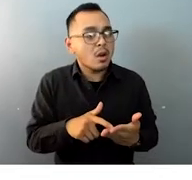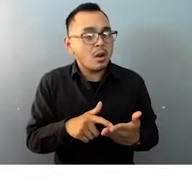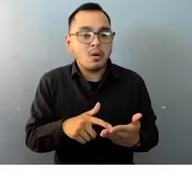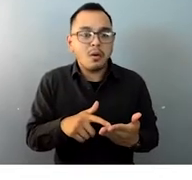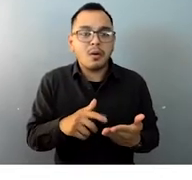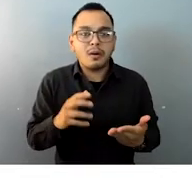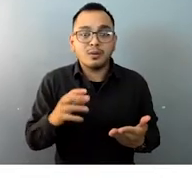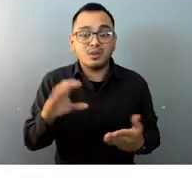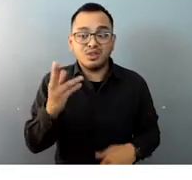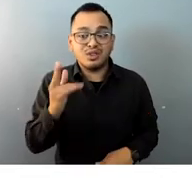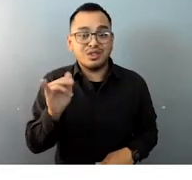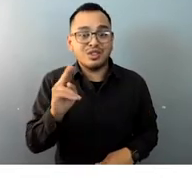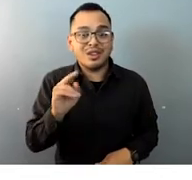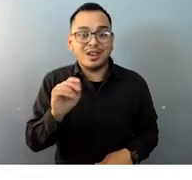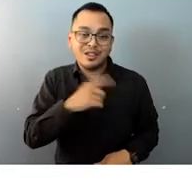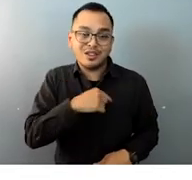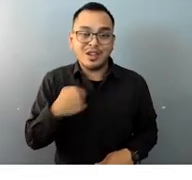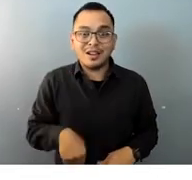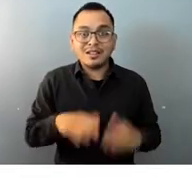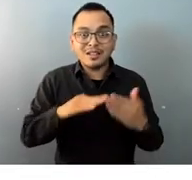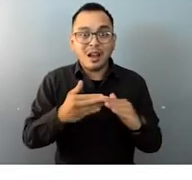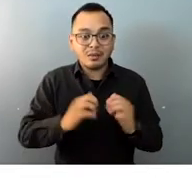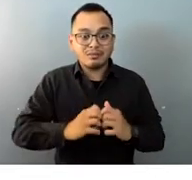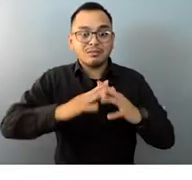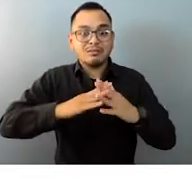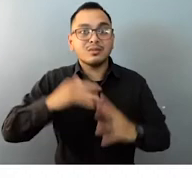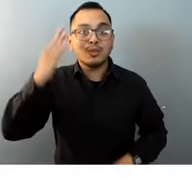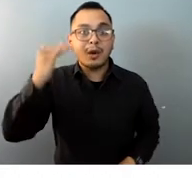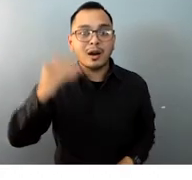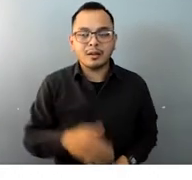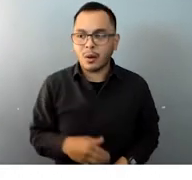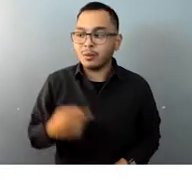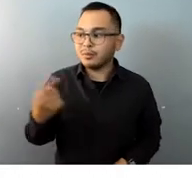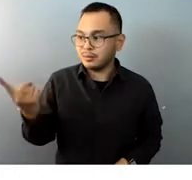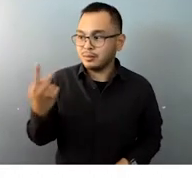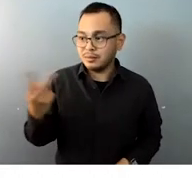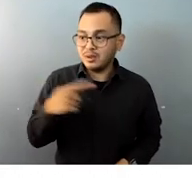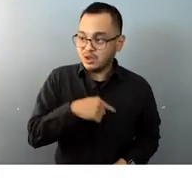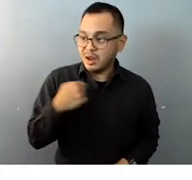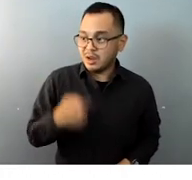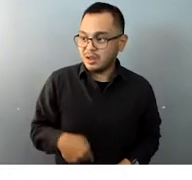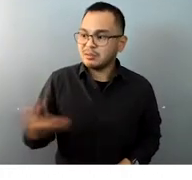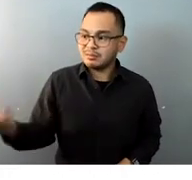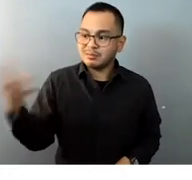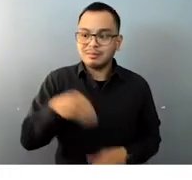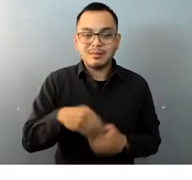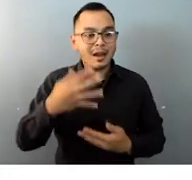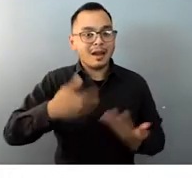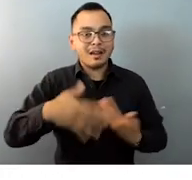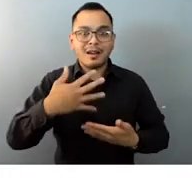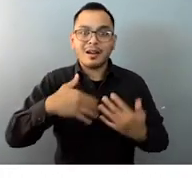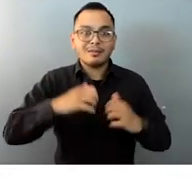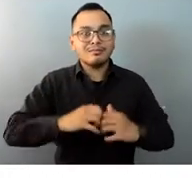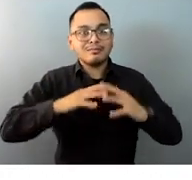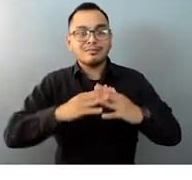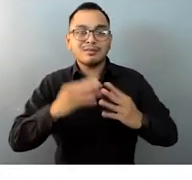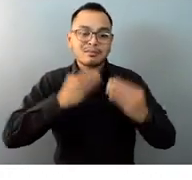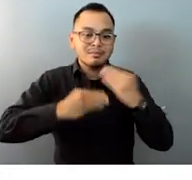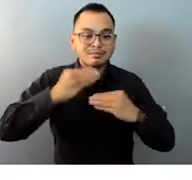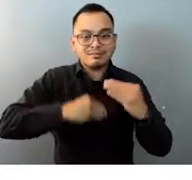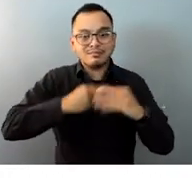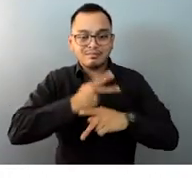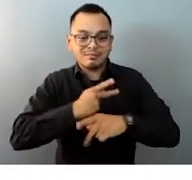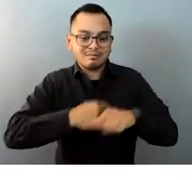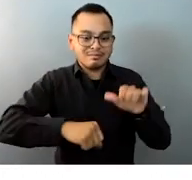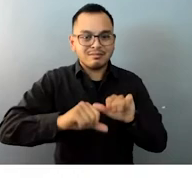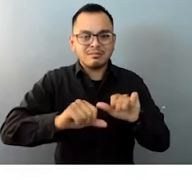wow, when I realized that, you know, it's like, hey, Chinatown didn't exist because hey, we're Chinese, let's all hang out. Let's get